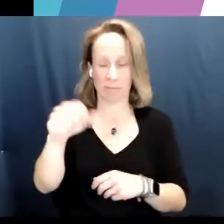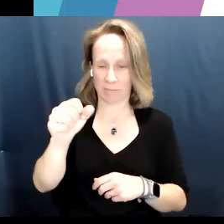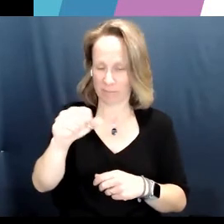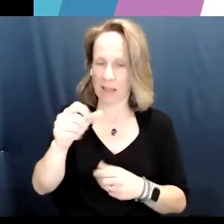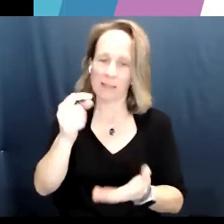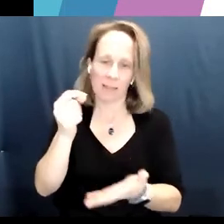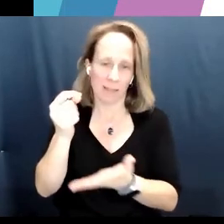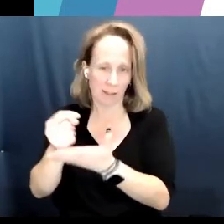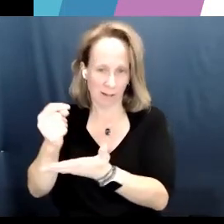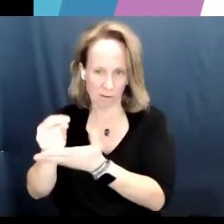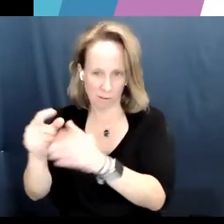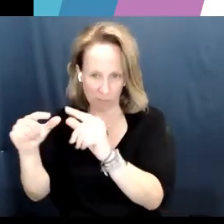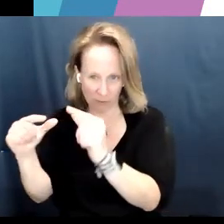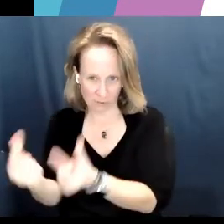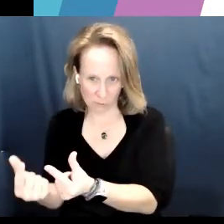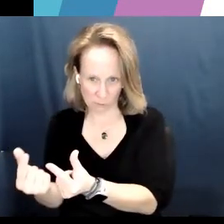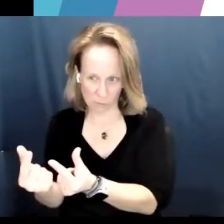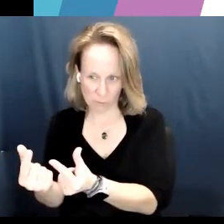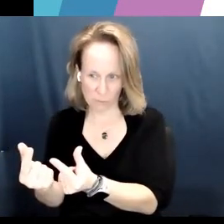groups